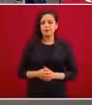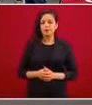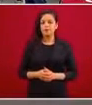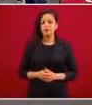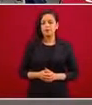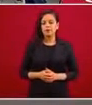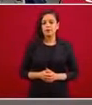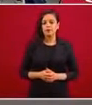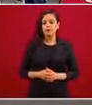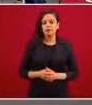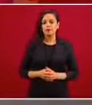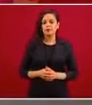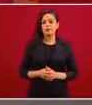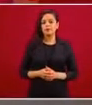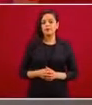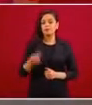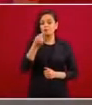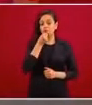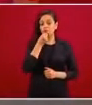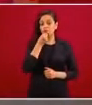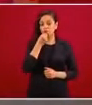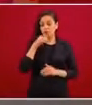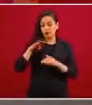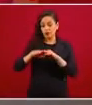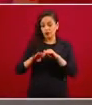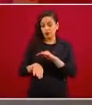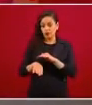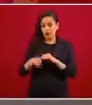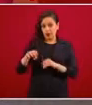And talking about the children of divorced parents,